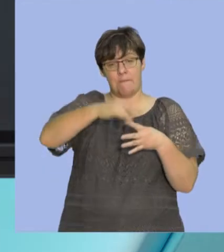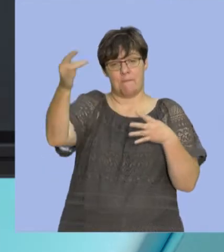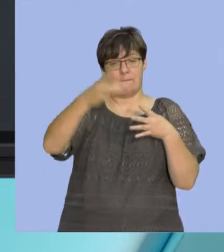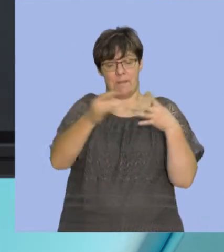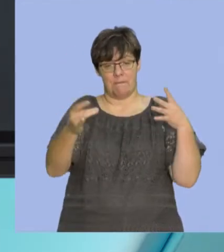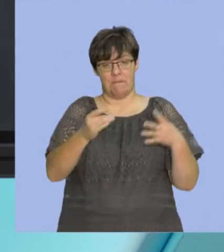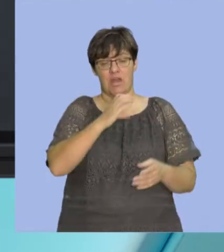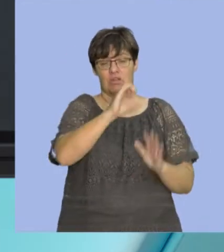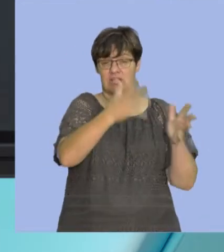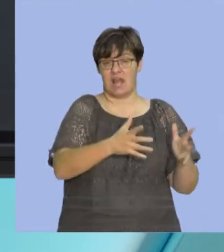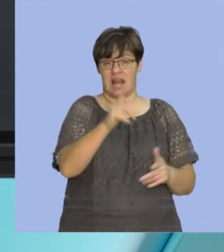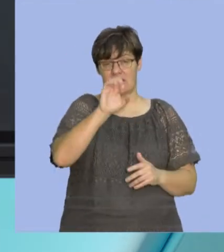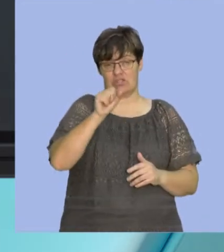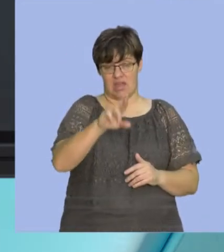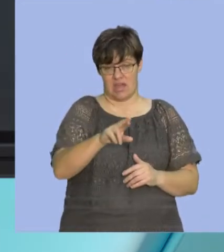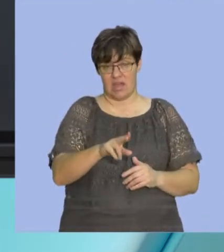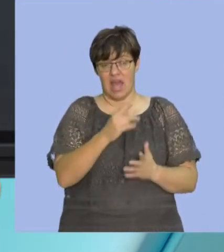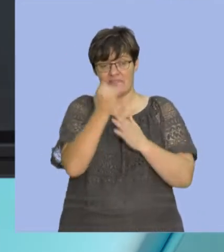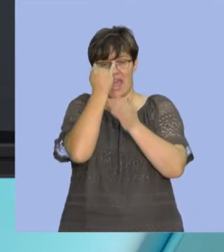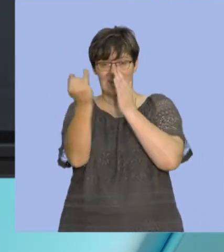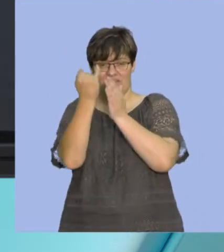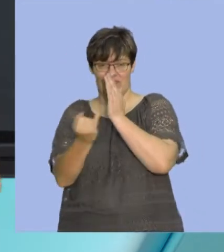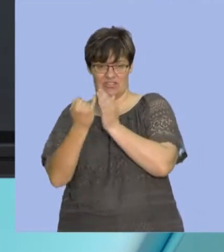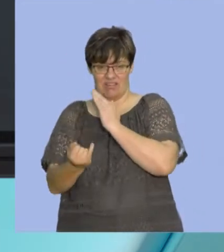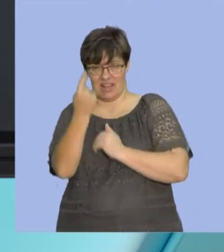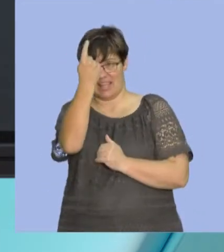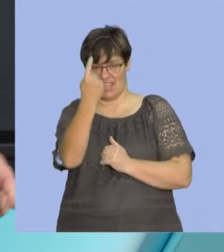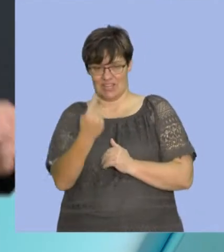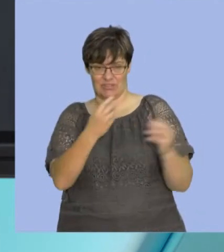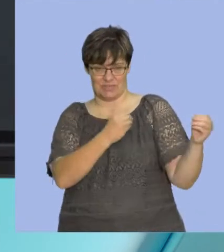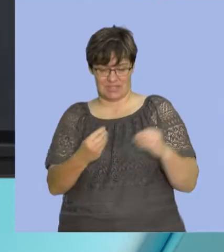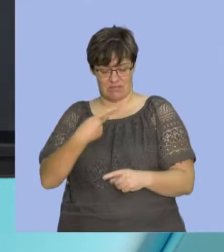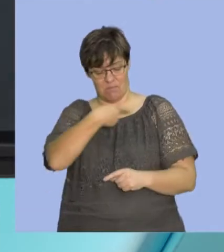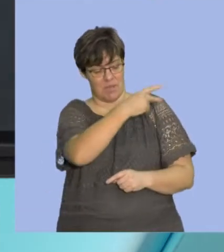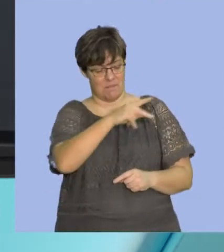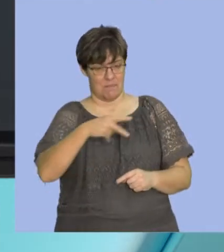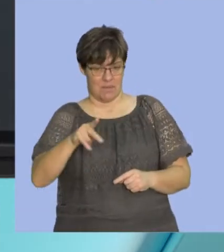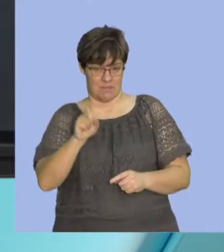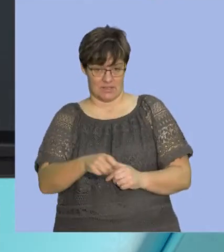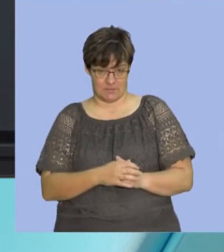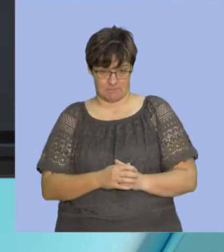your creditors ledger, has the individual creditors in them. And once again,